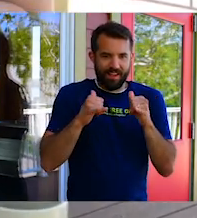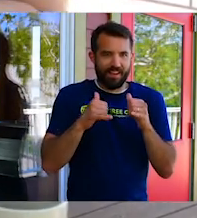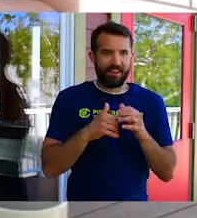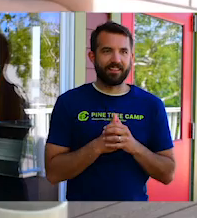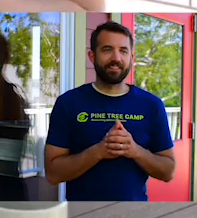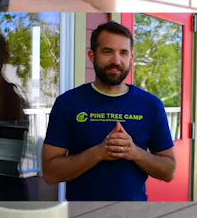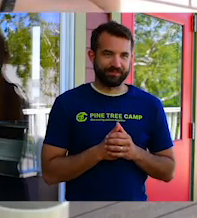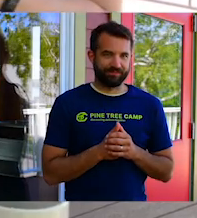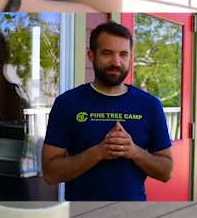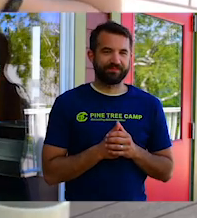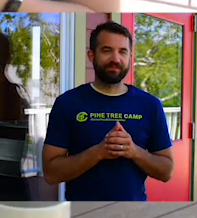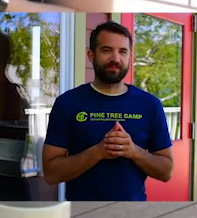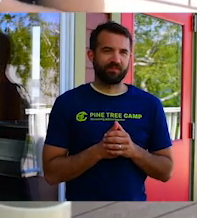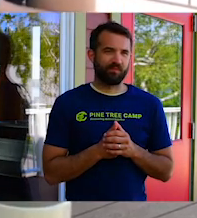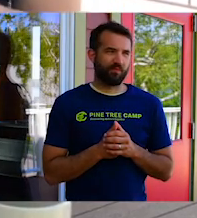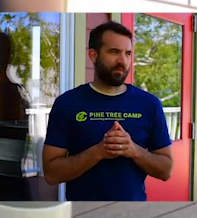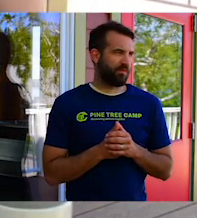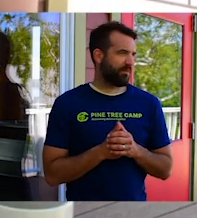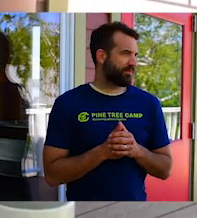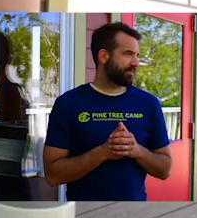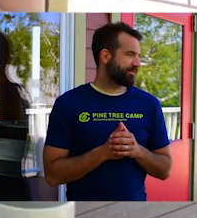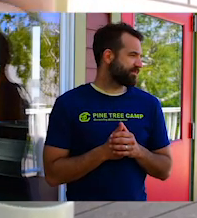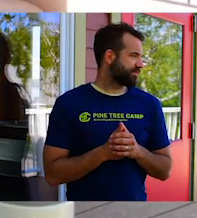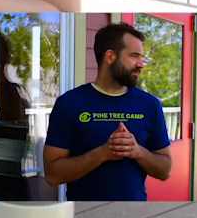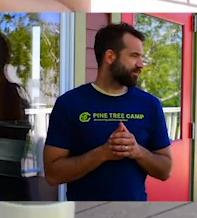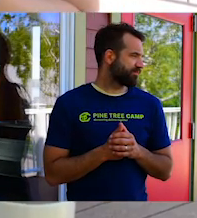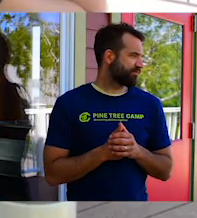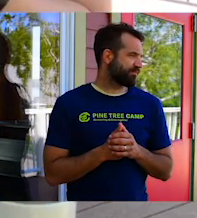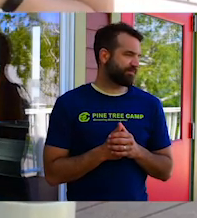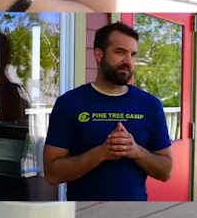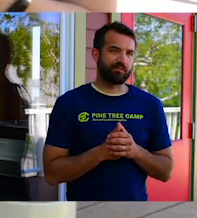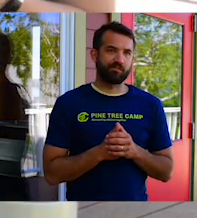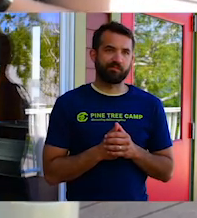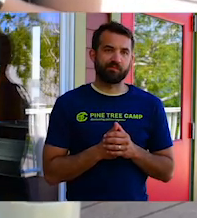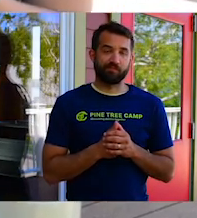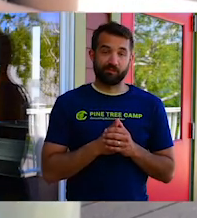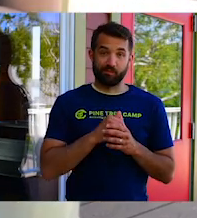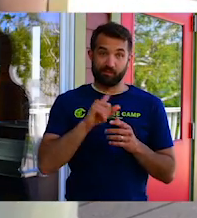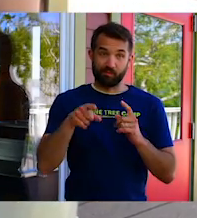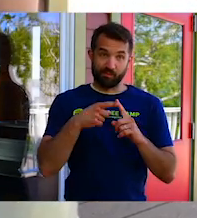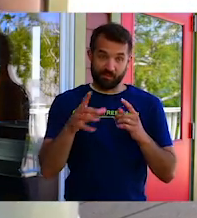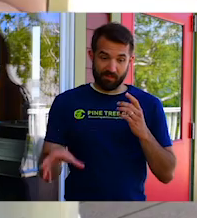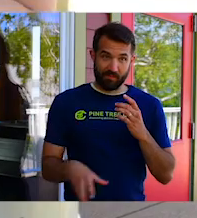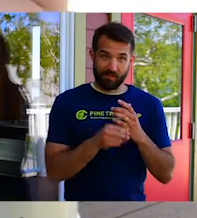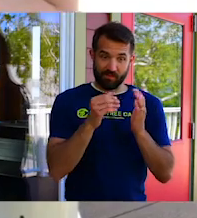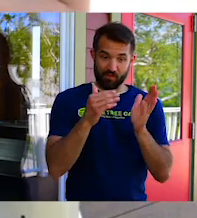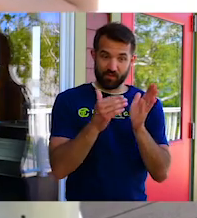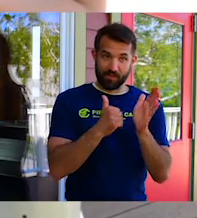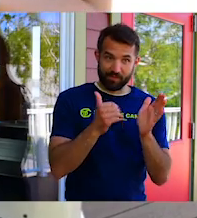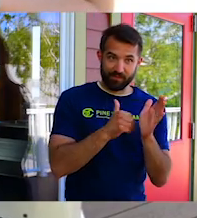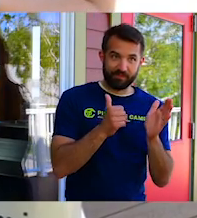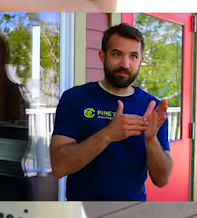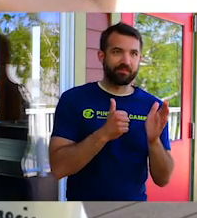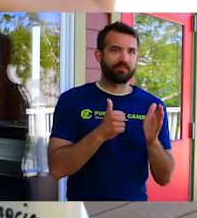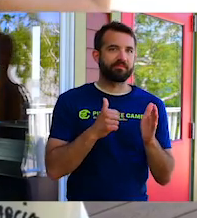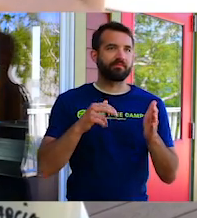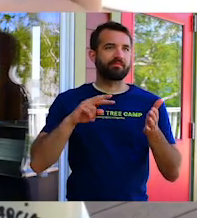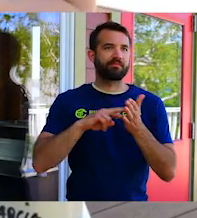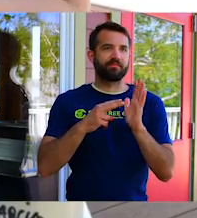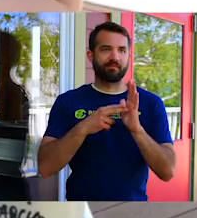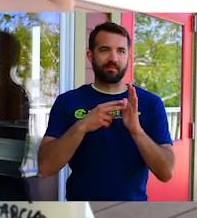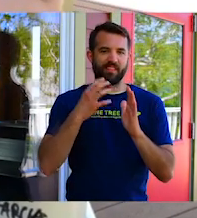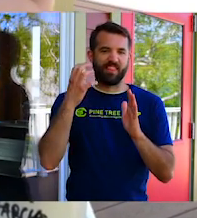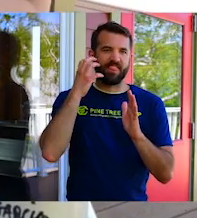sand sticks together when force is applied to it. So when we add the liquids in, after we add the sand and the cornstarch, it's going to become